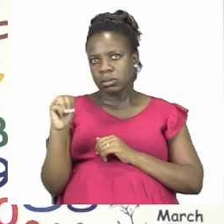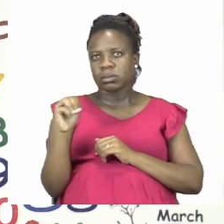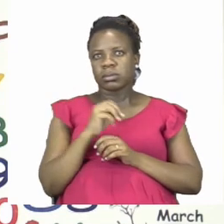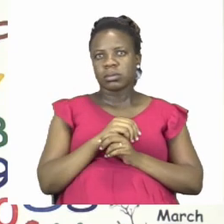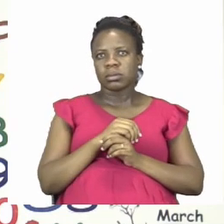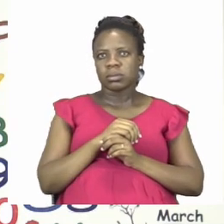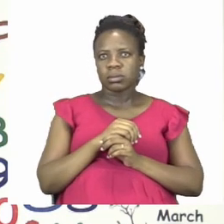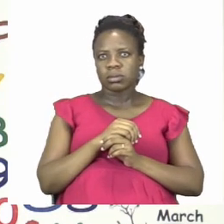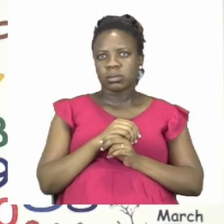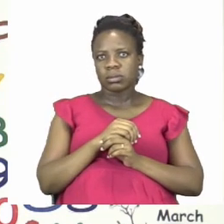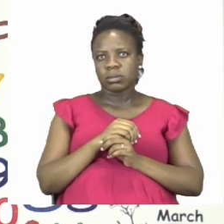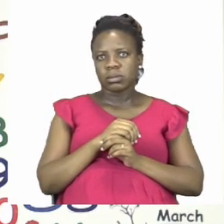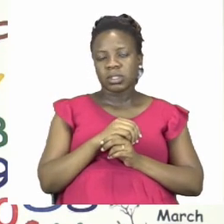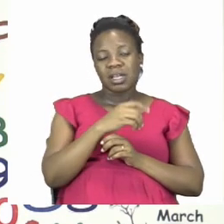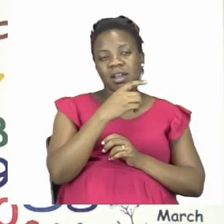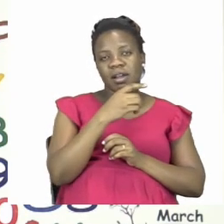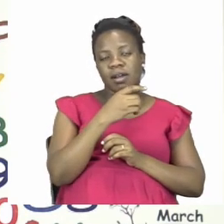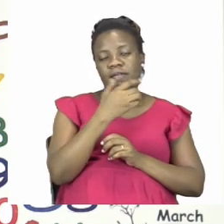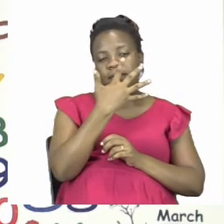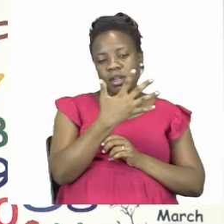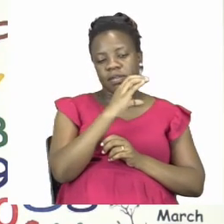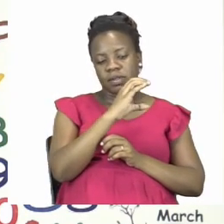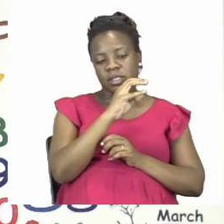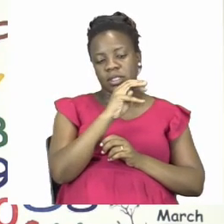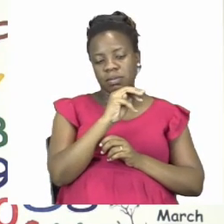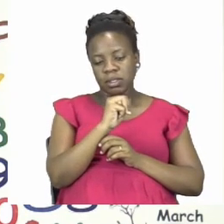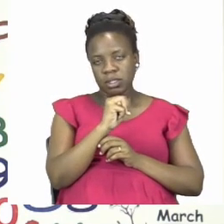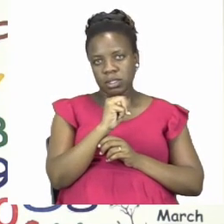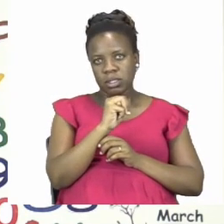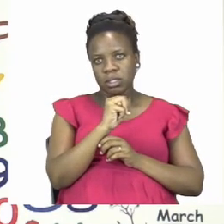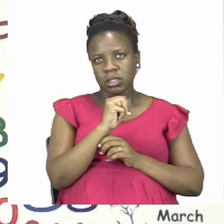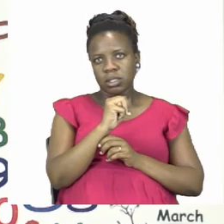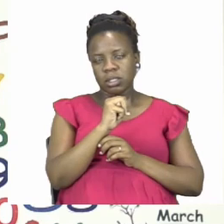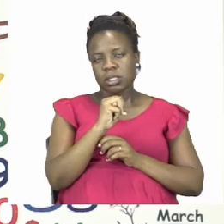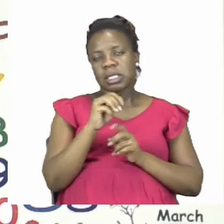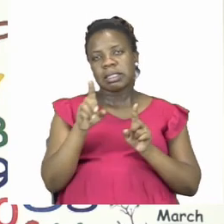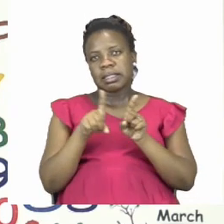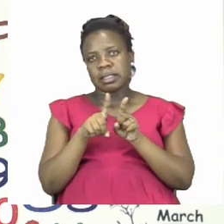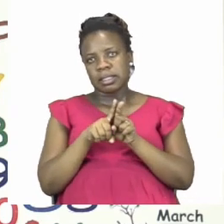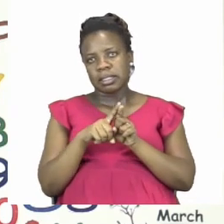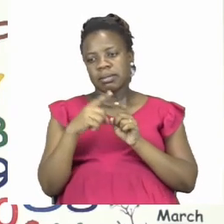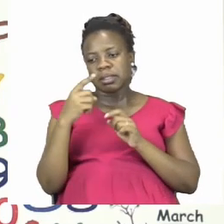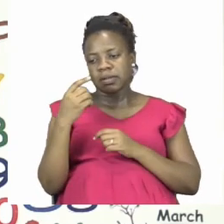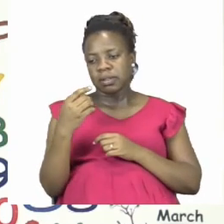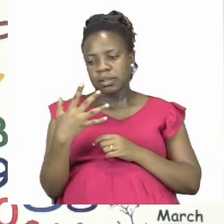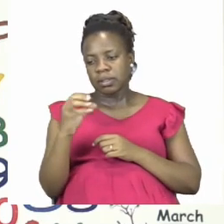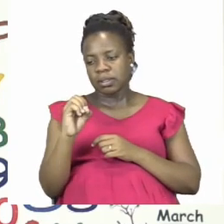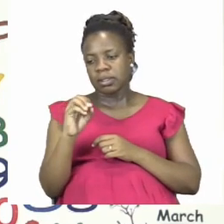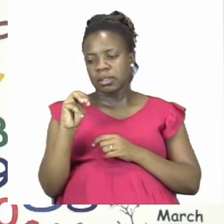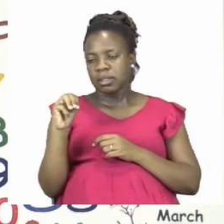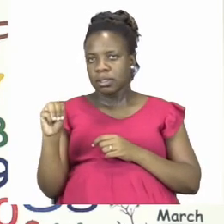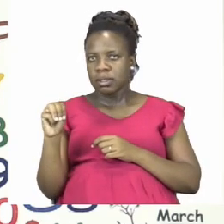centimeters is equal to 50 milliliters. Now let's try another one. This time we're going